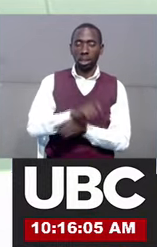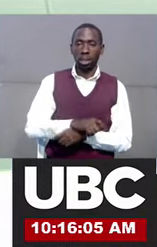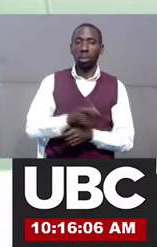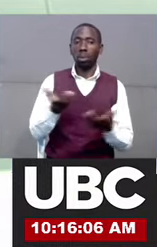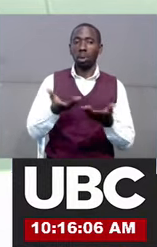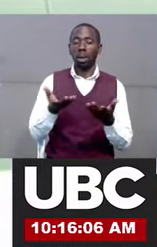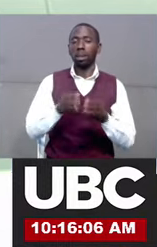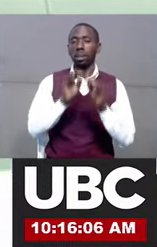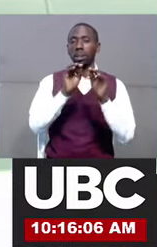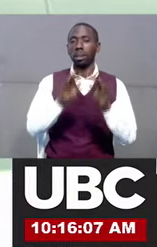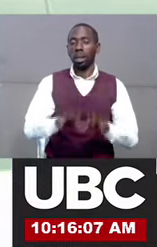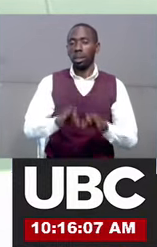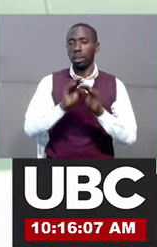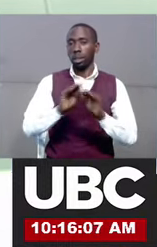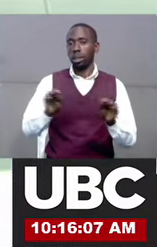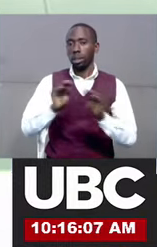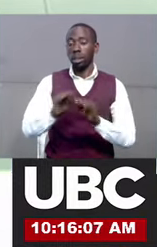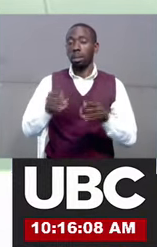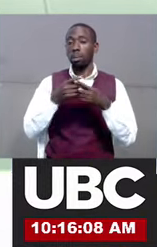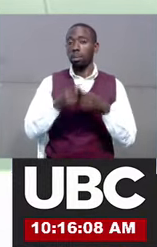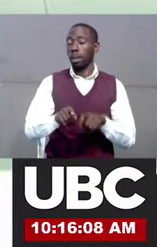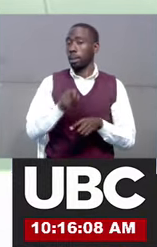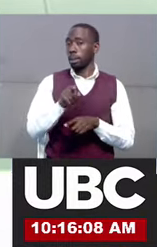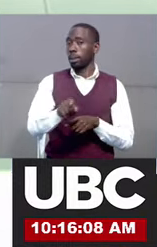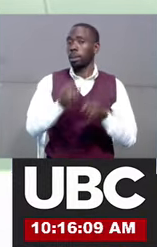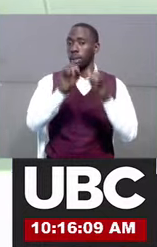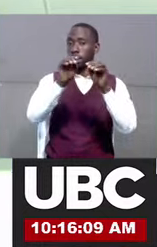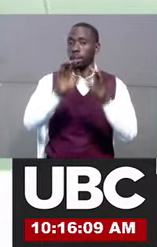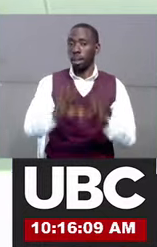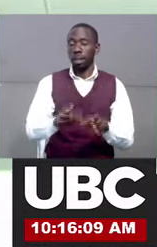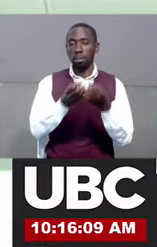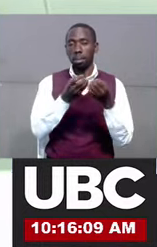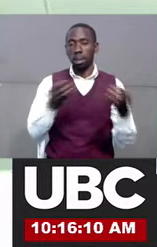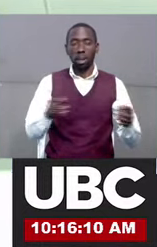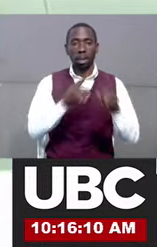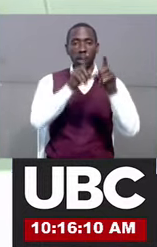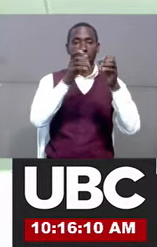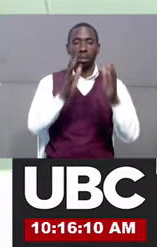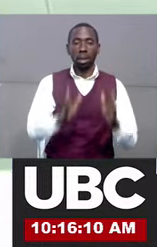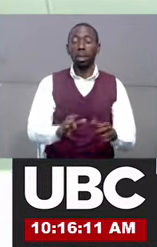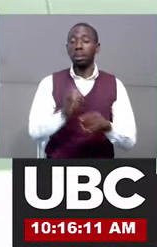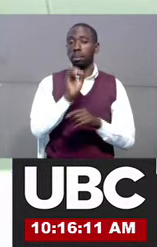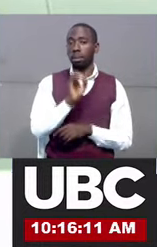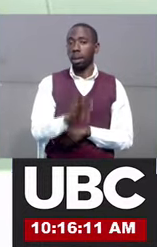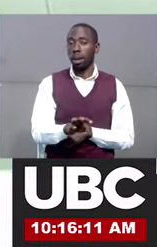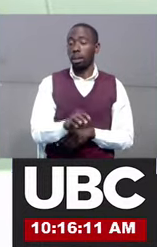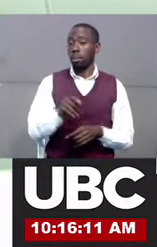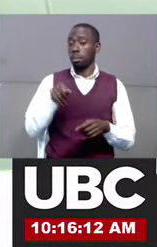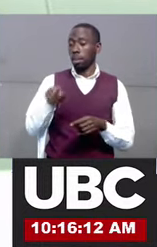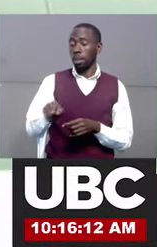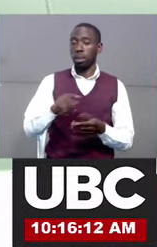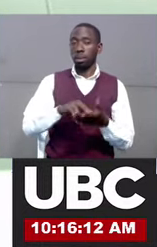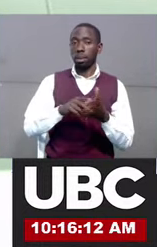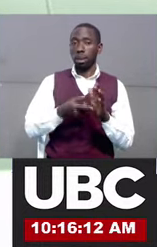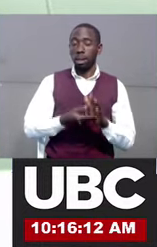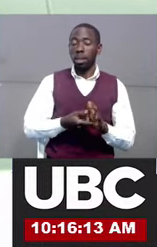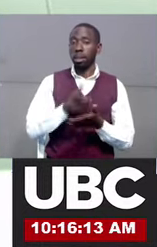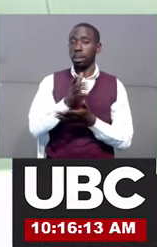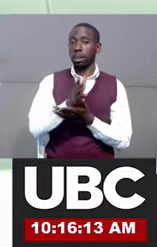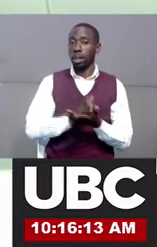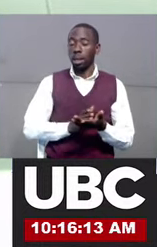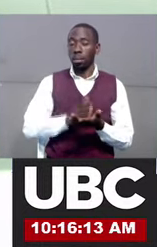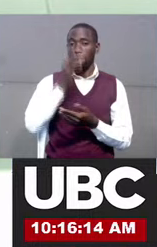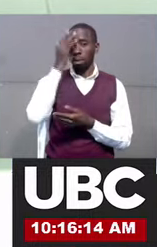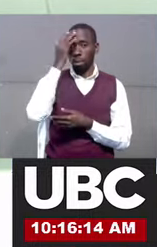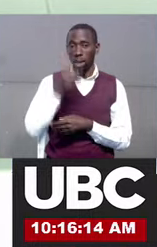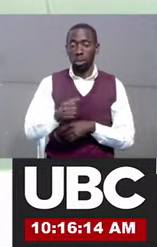most of these teachers are not examiners. And that partly explains why most of those schools are not doing well,